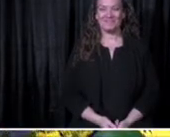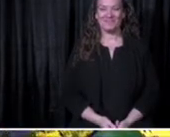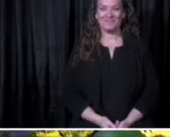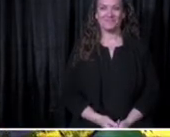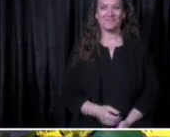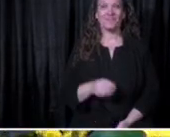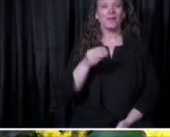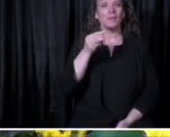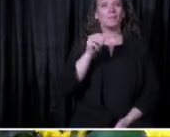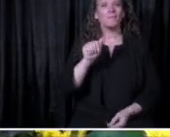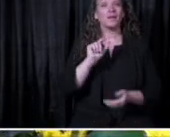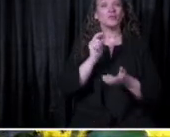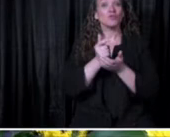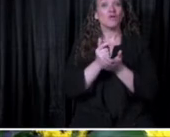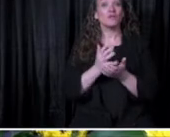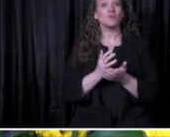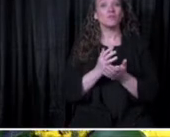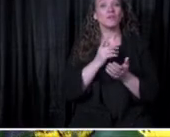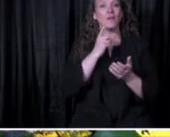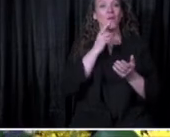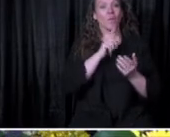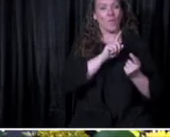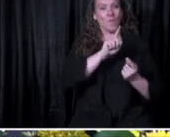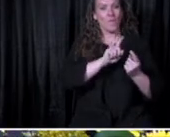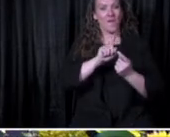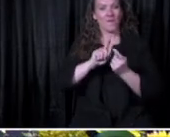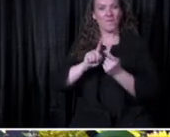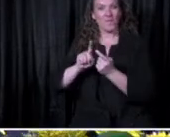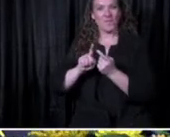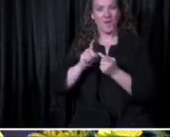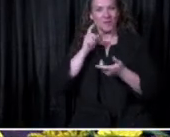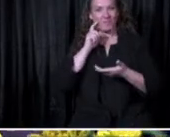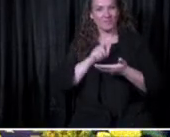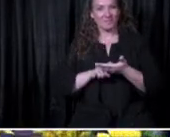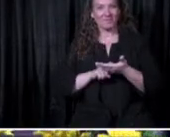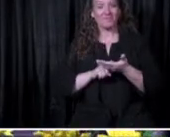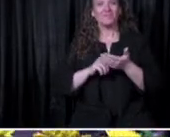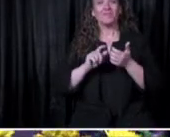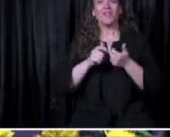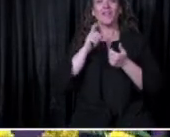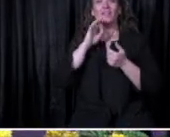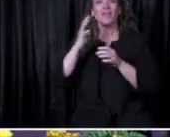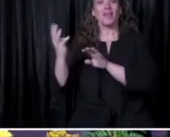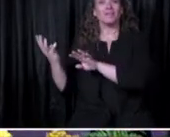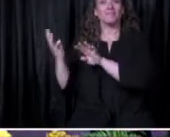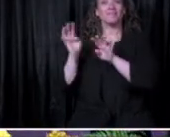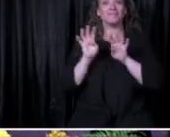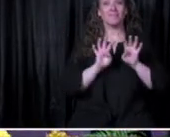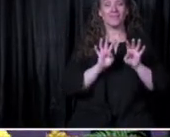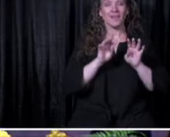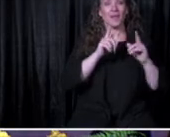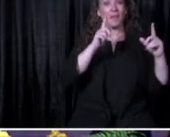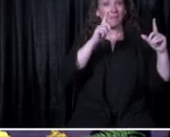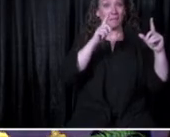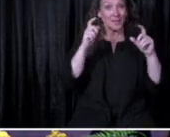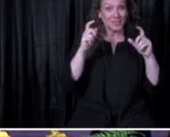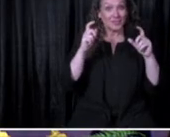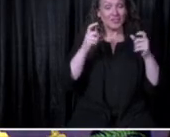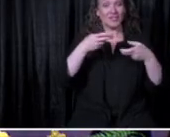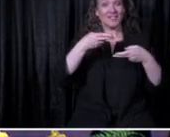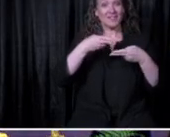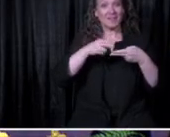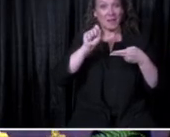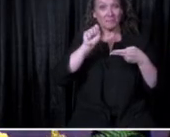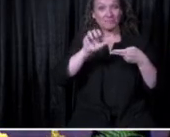The master's graduates will be individually recognized today. As they approach the stage, their photo will be taken, their names will be announced, and they will receive